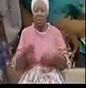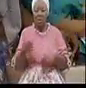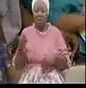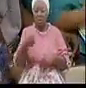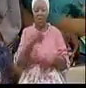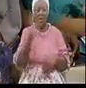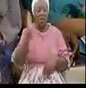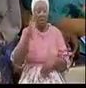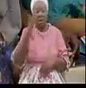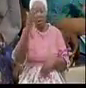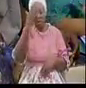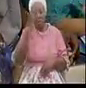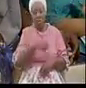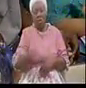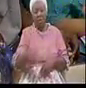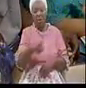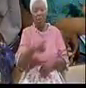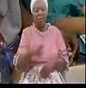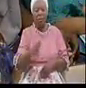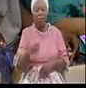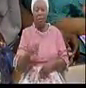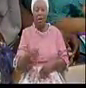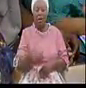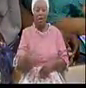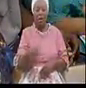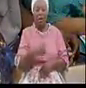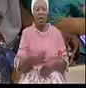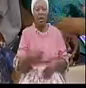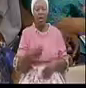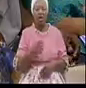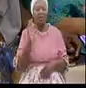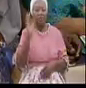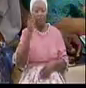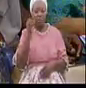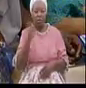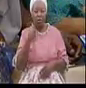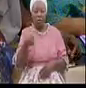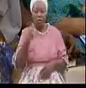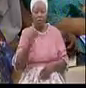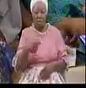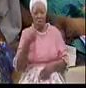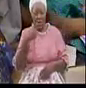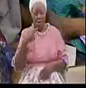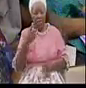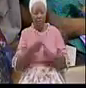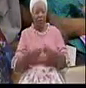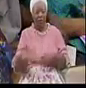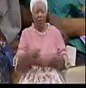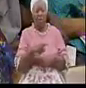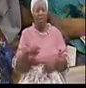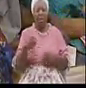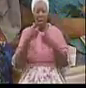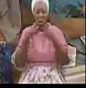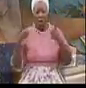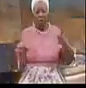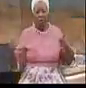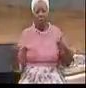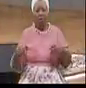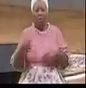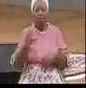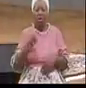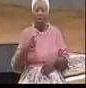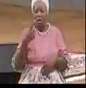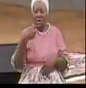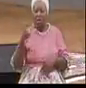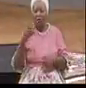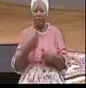them by their fruits. You can tell from their language. You can tell